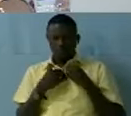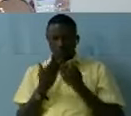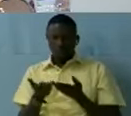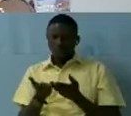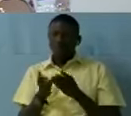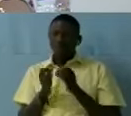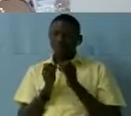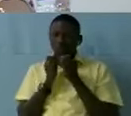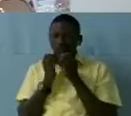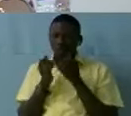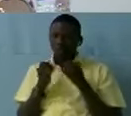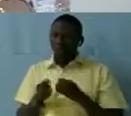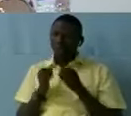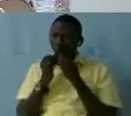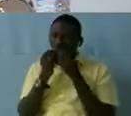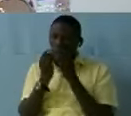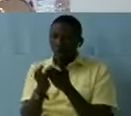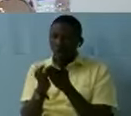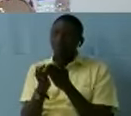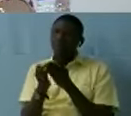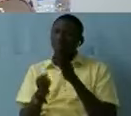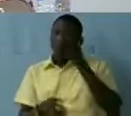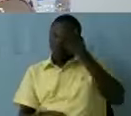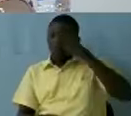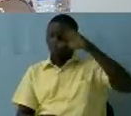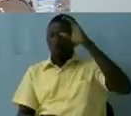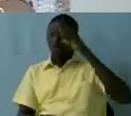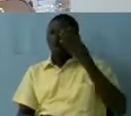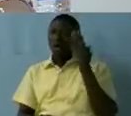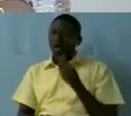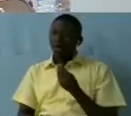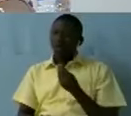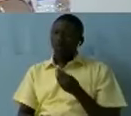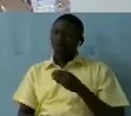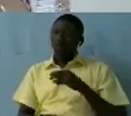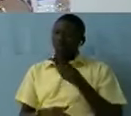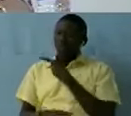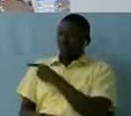on you, on your health and your status?